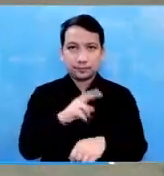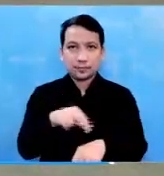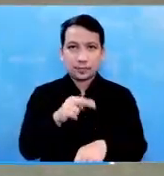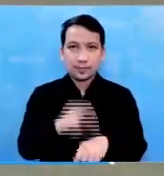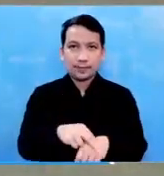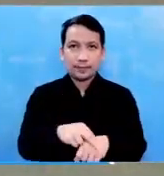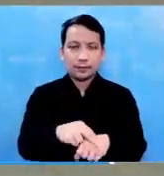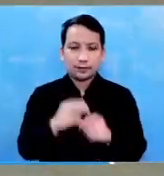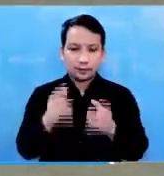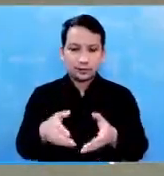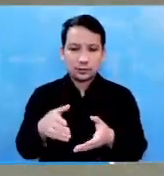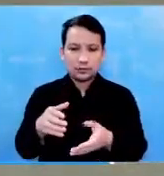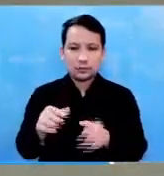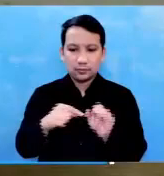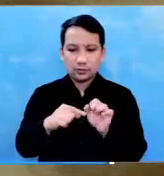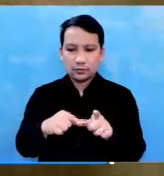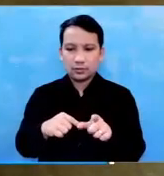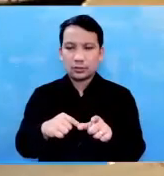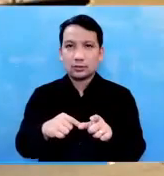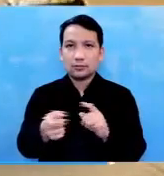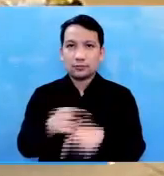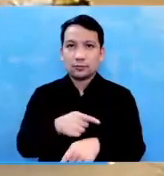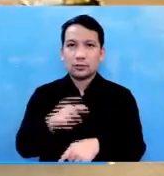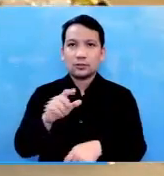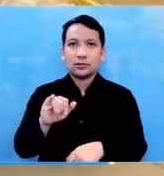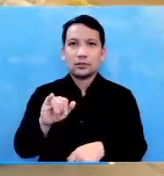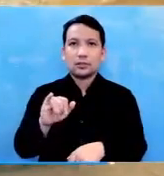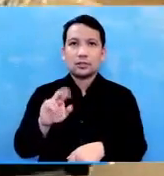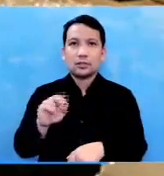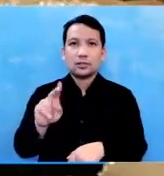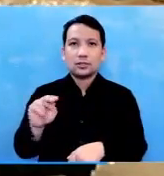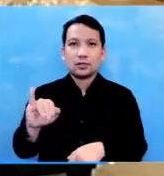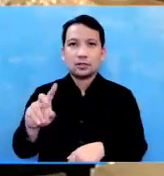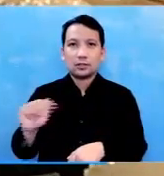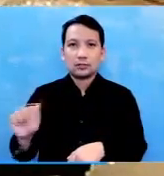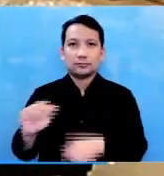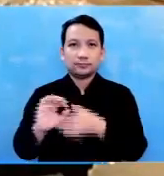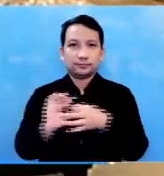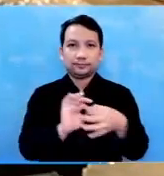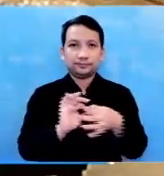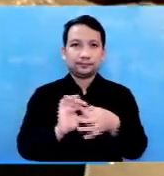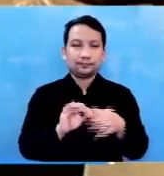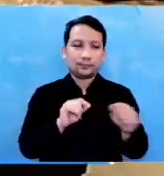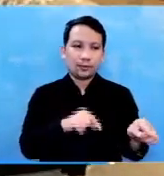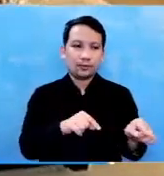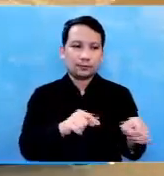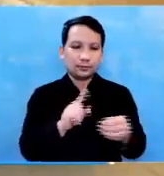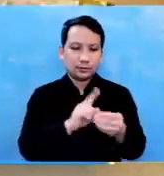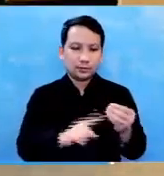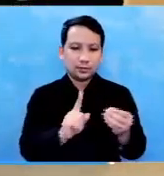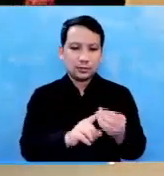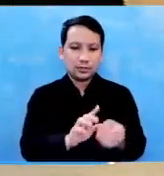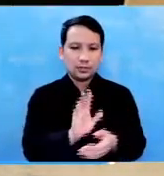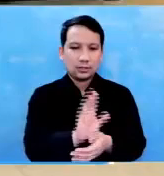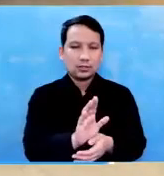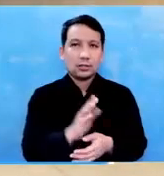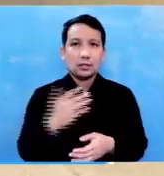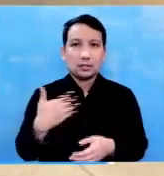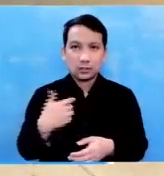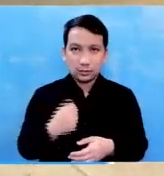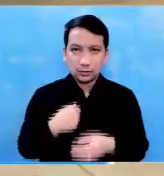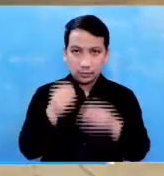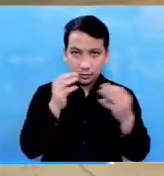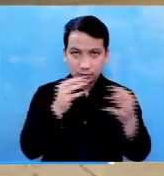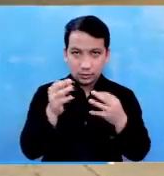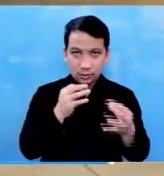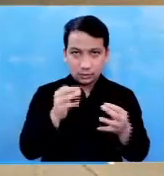Iranian origin, connected po ito sila sa nag-operate dito na Canadian Drug